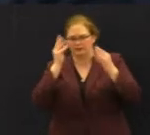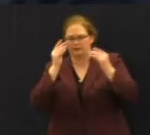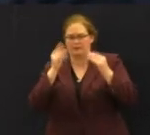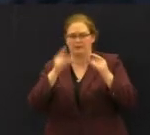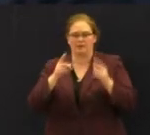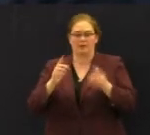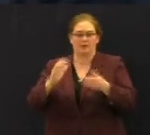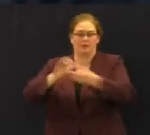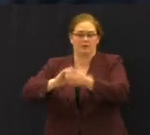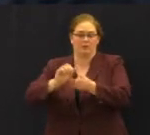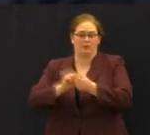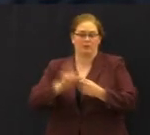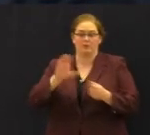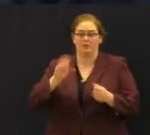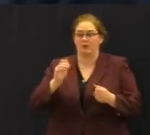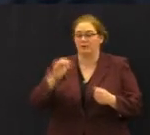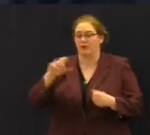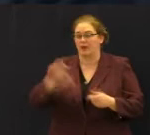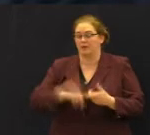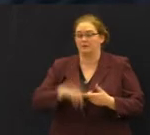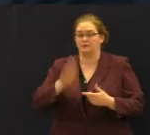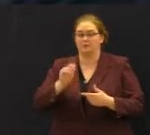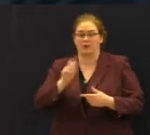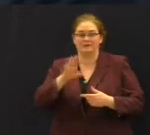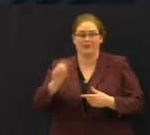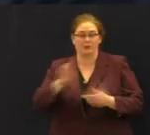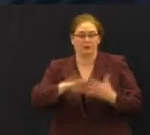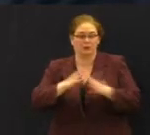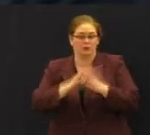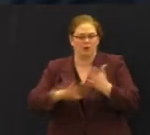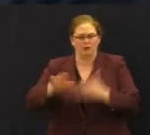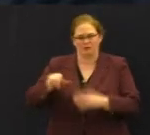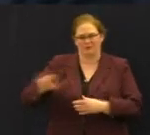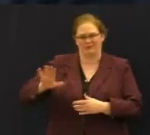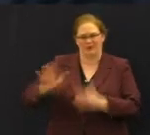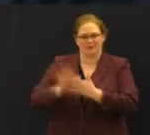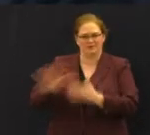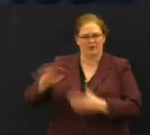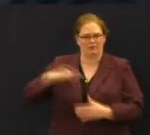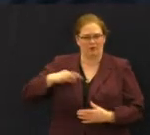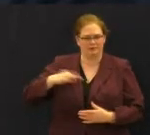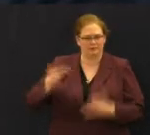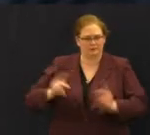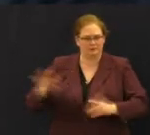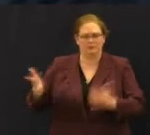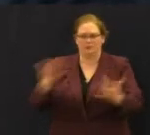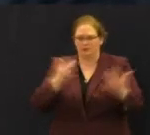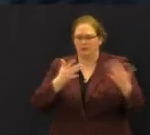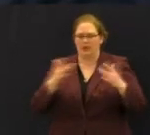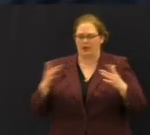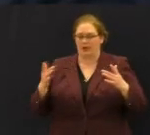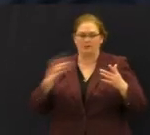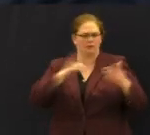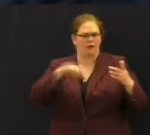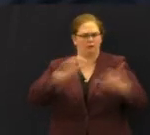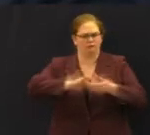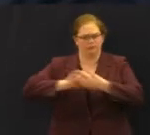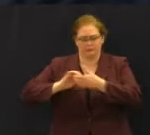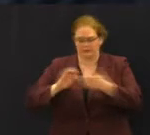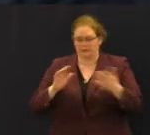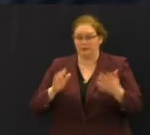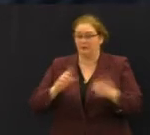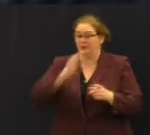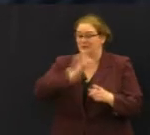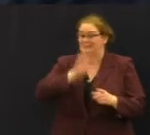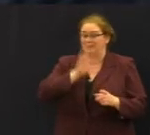with Comcast, Bucks County Community College, with volunteers, and other individuals, so that seniors who could no longer